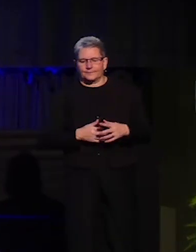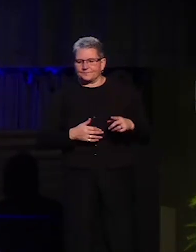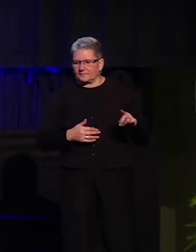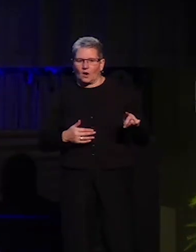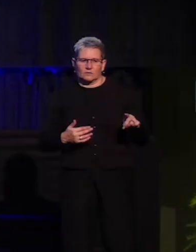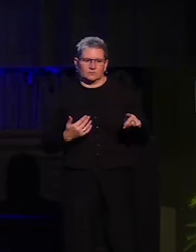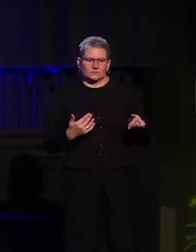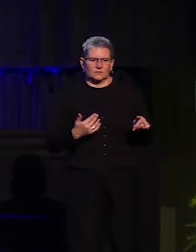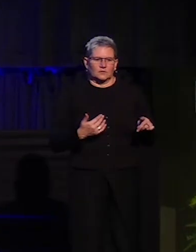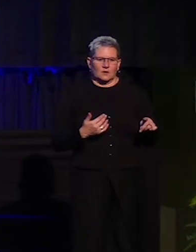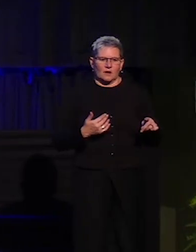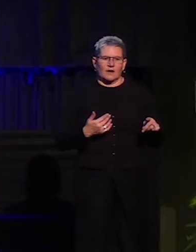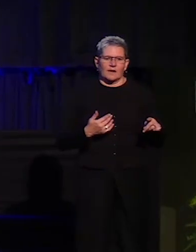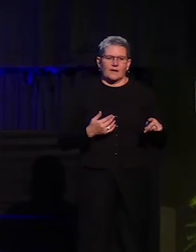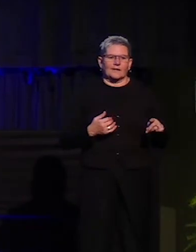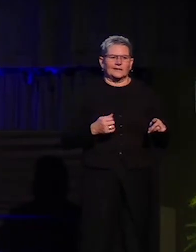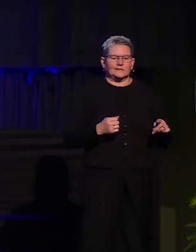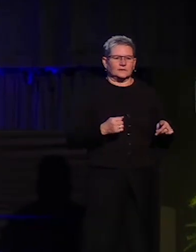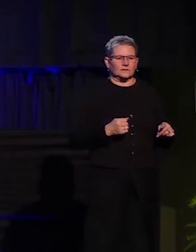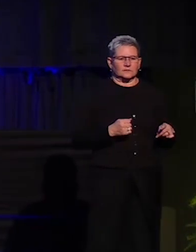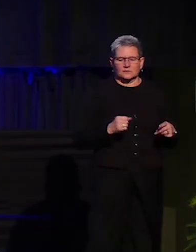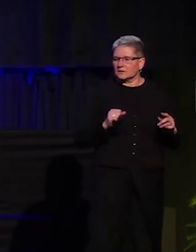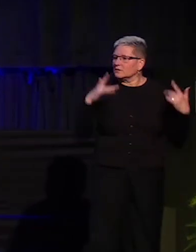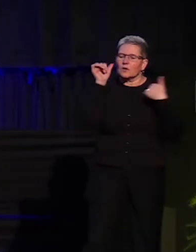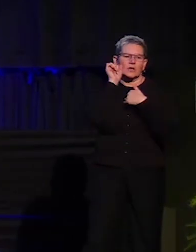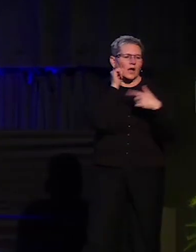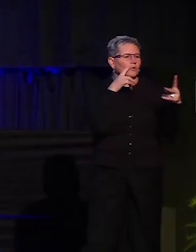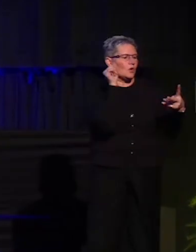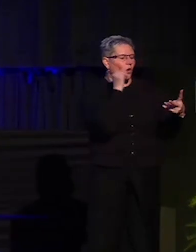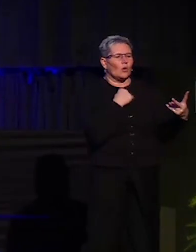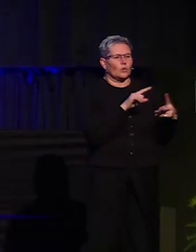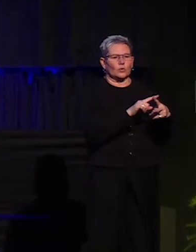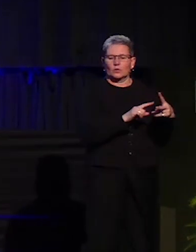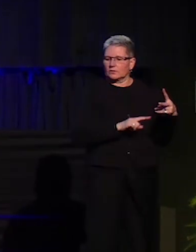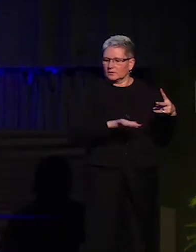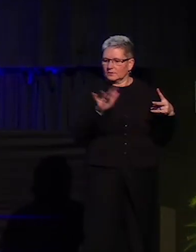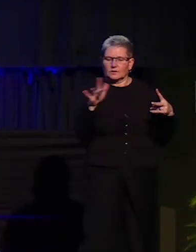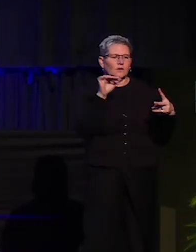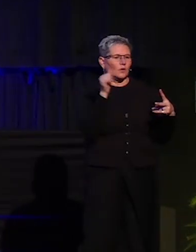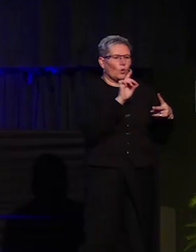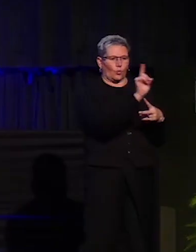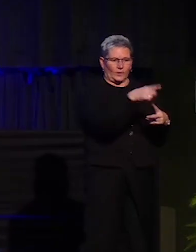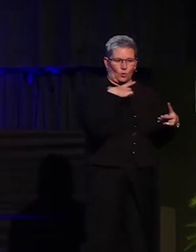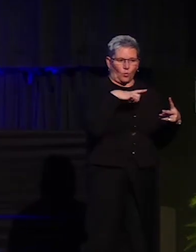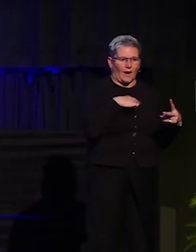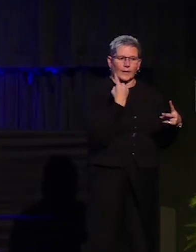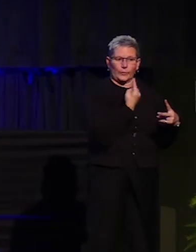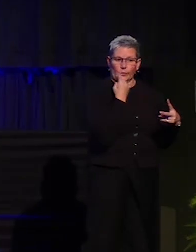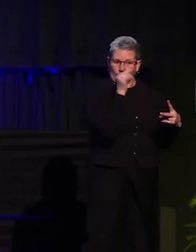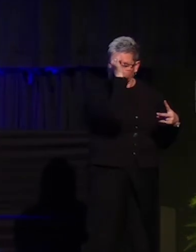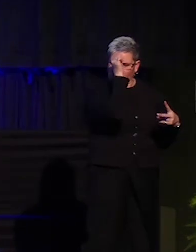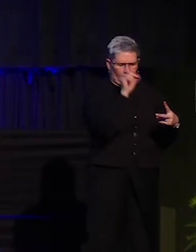we now know the what, why, and who. No, we don't know the what. We know the what and why, but what about the who?